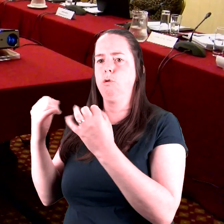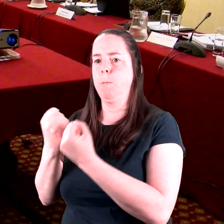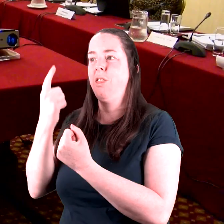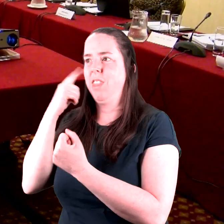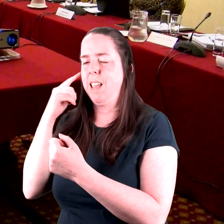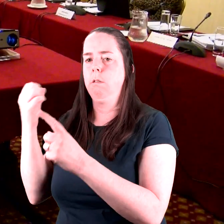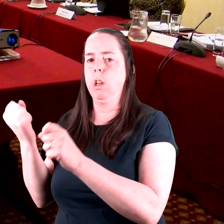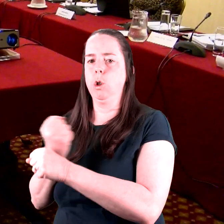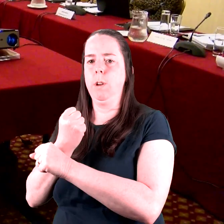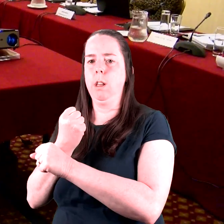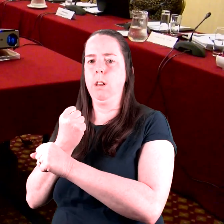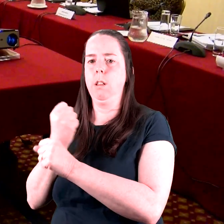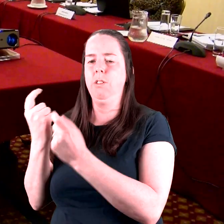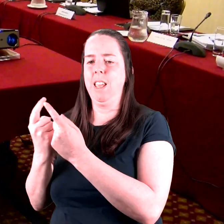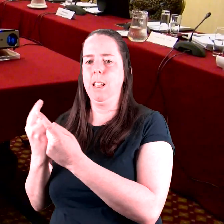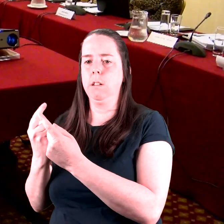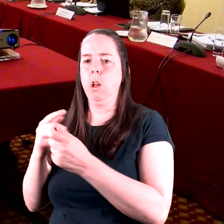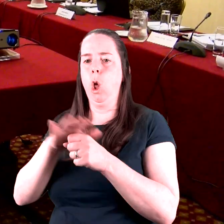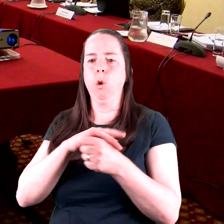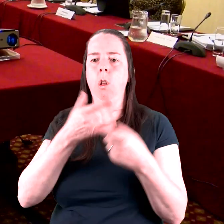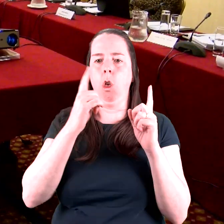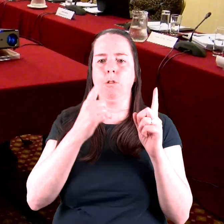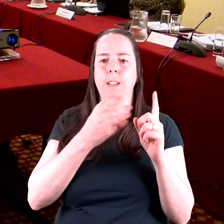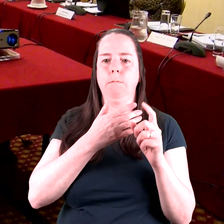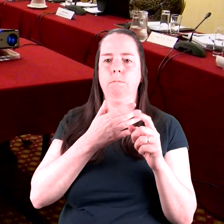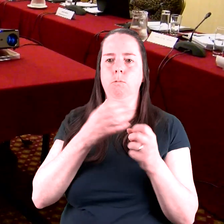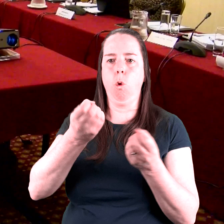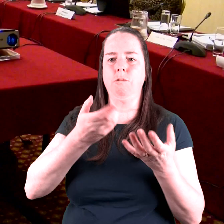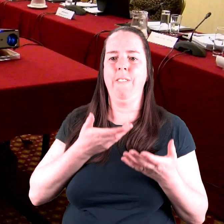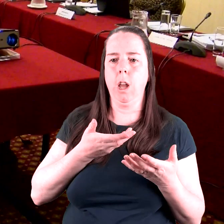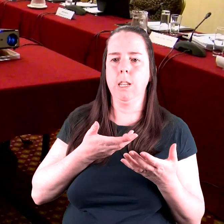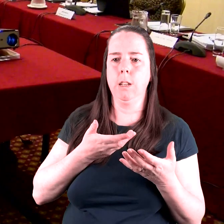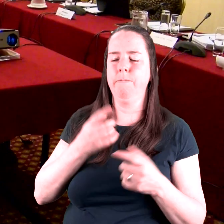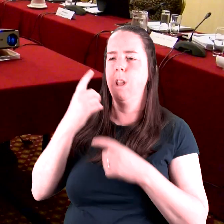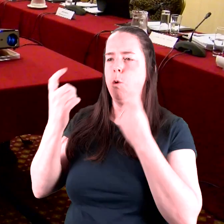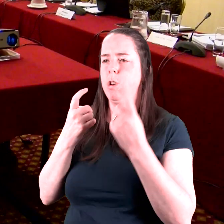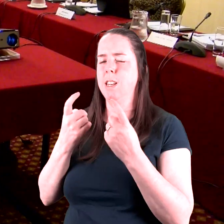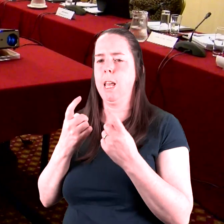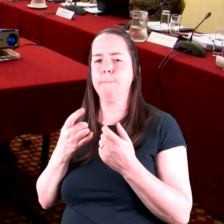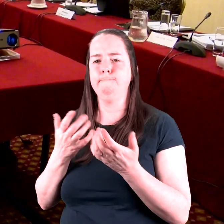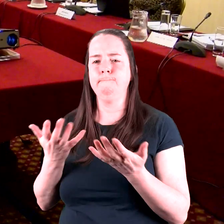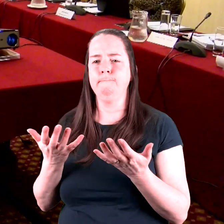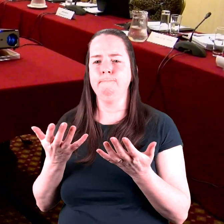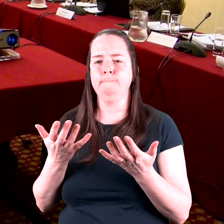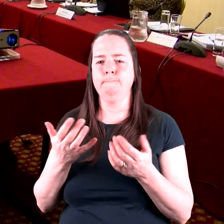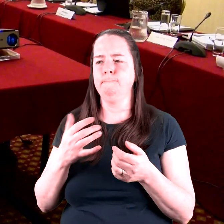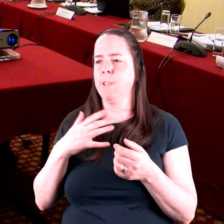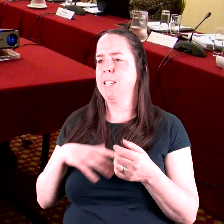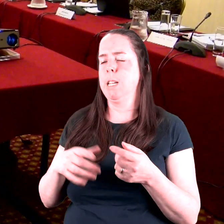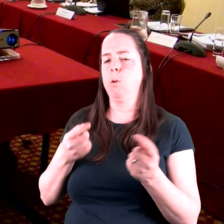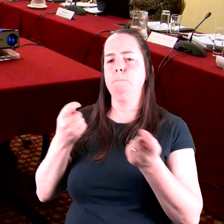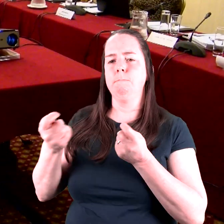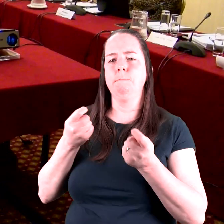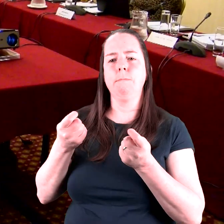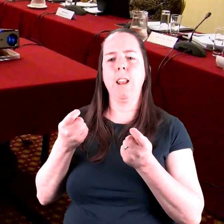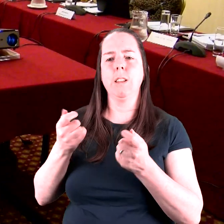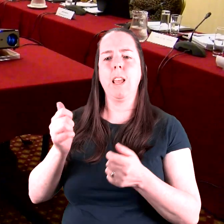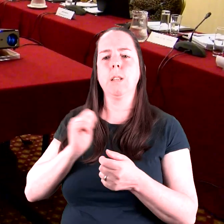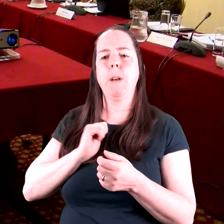community groups think they're doing things that local authorities aren't providing, and I so I just wonder whether